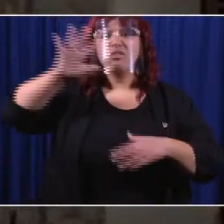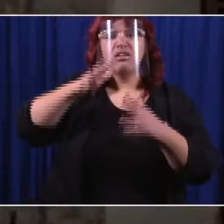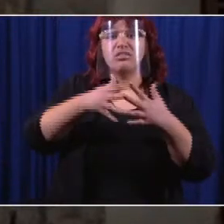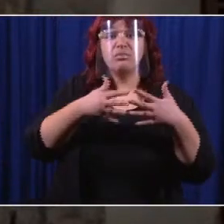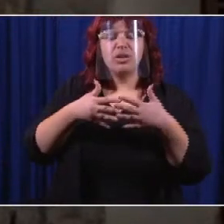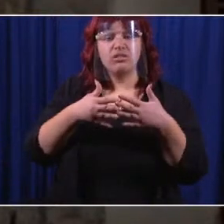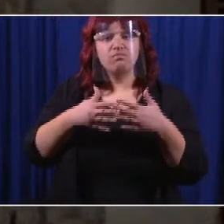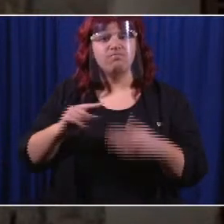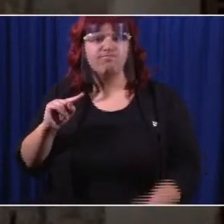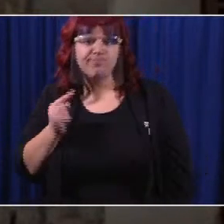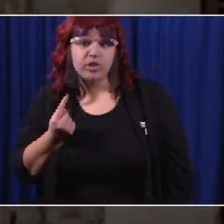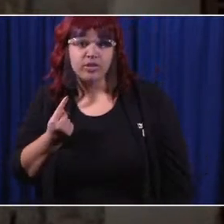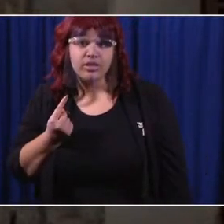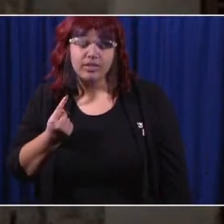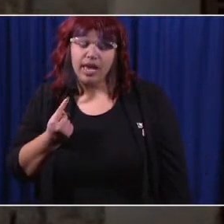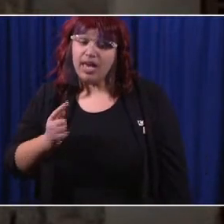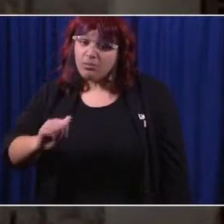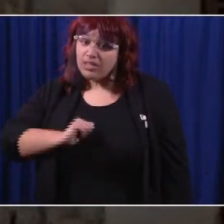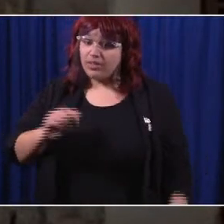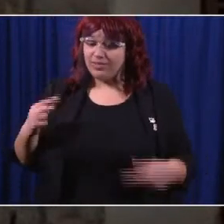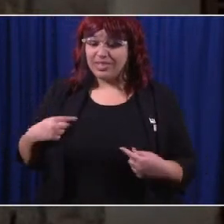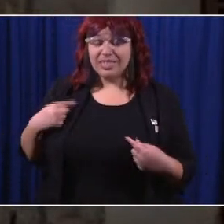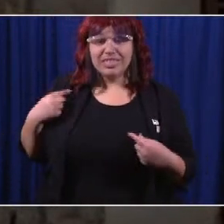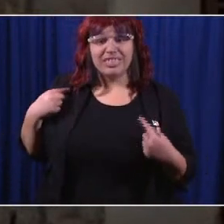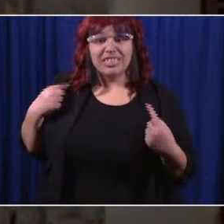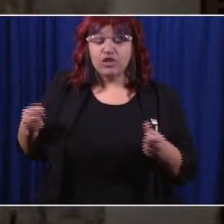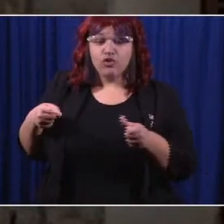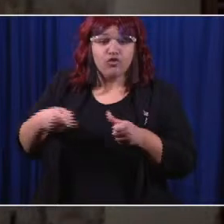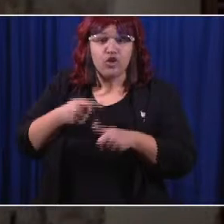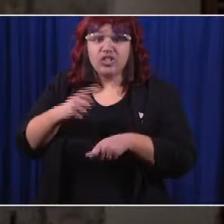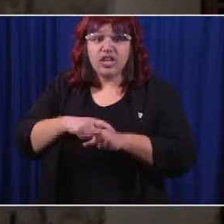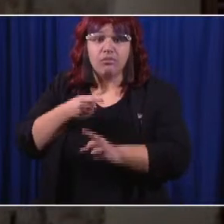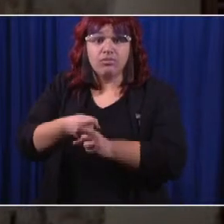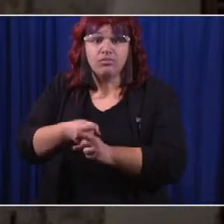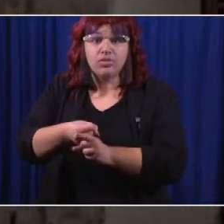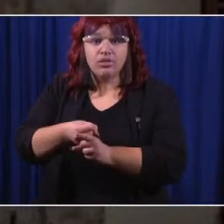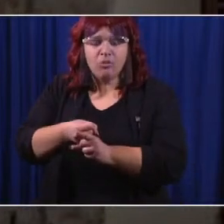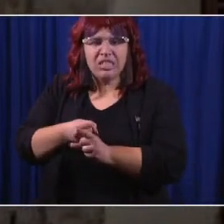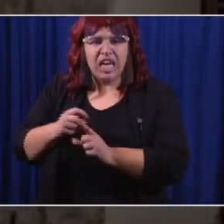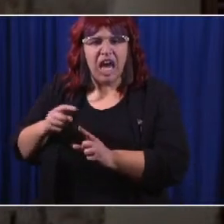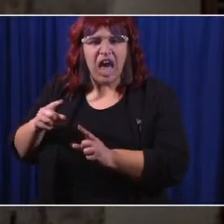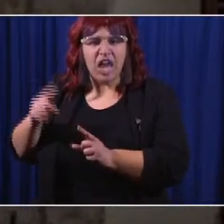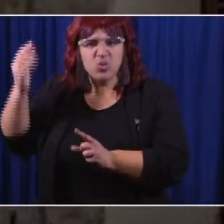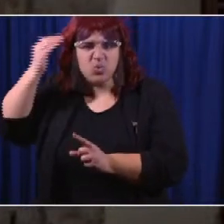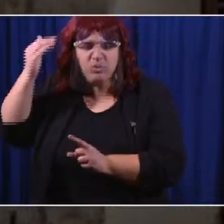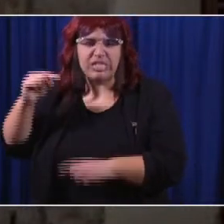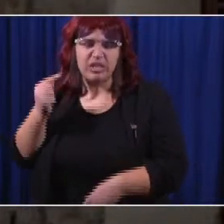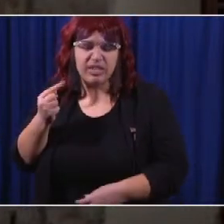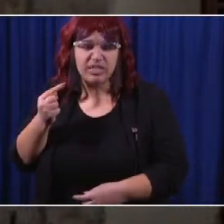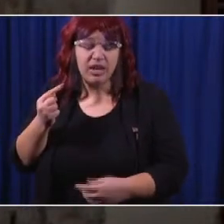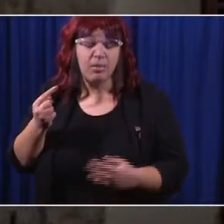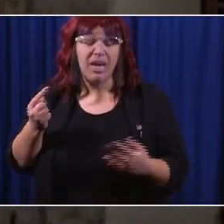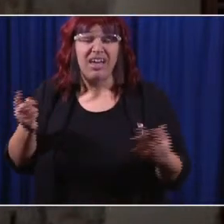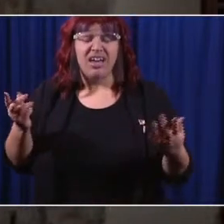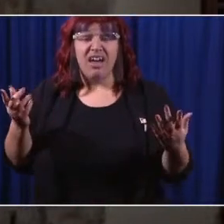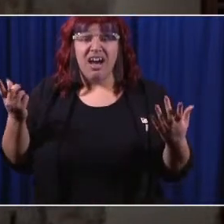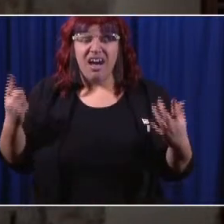know, I had taken it serious from the beginning, but you take it more serious when you see friends and you see family members going through